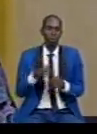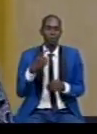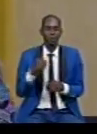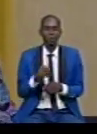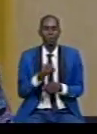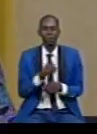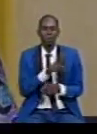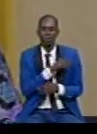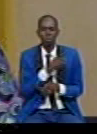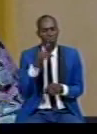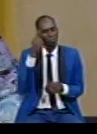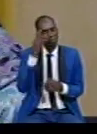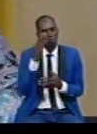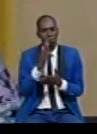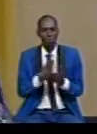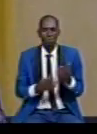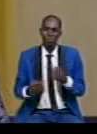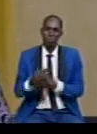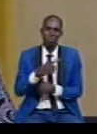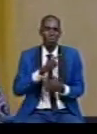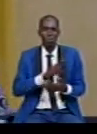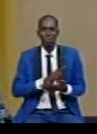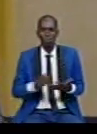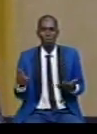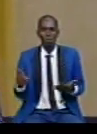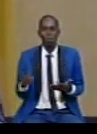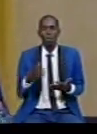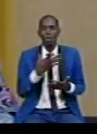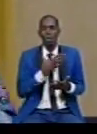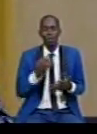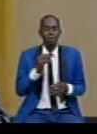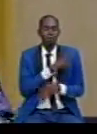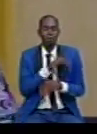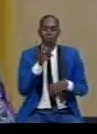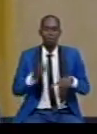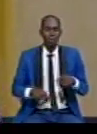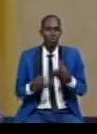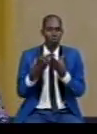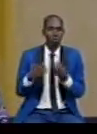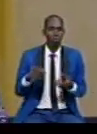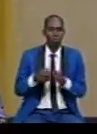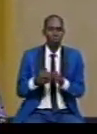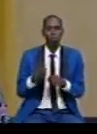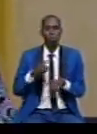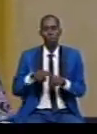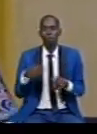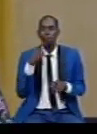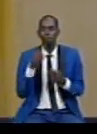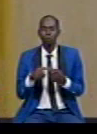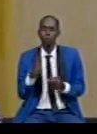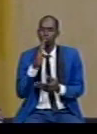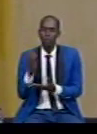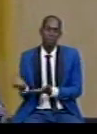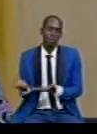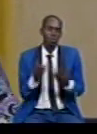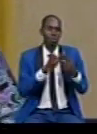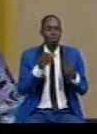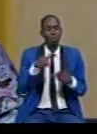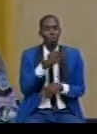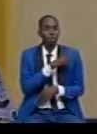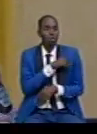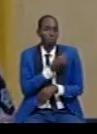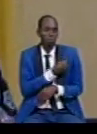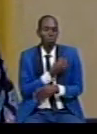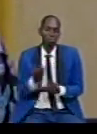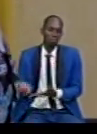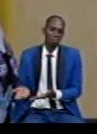weeks. They discharged him. They said they cannot handle the case. They would refer him to another hospital, which they did. Those ones